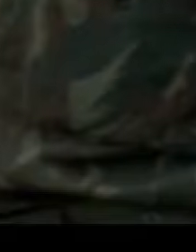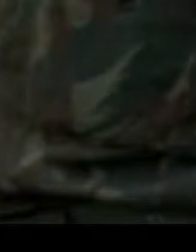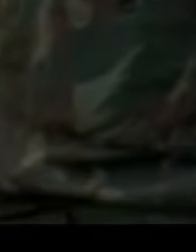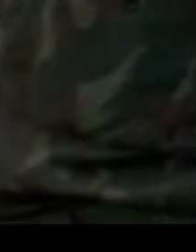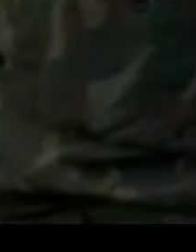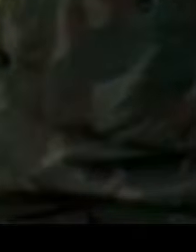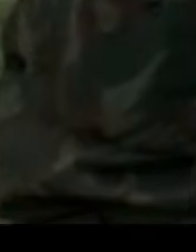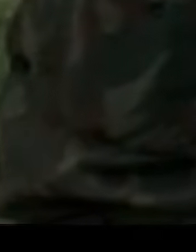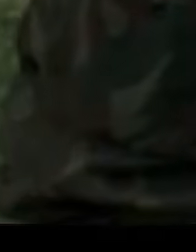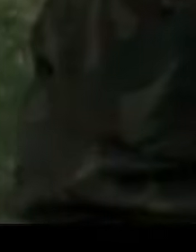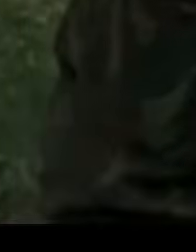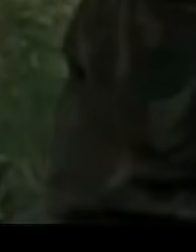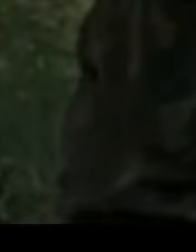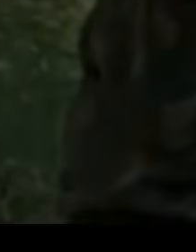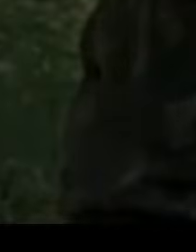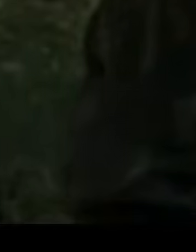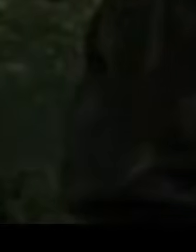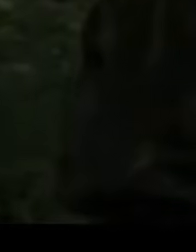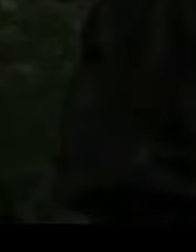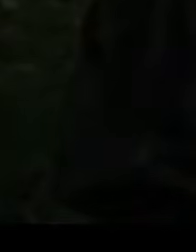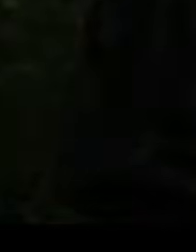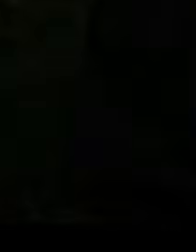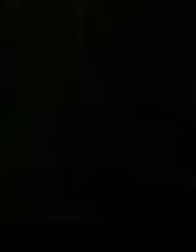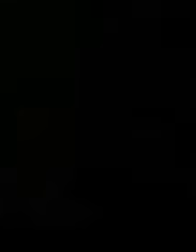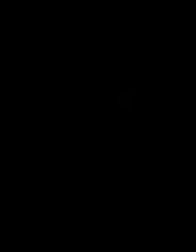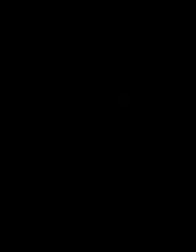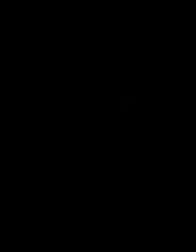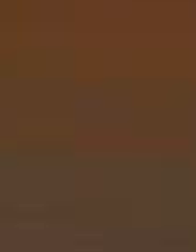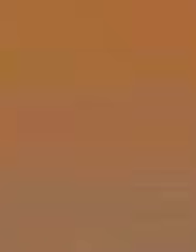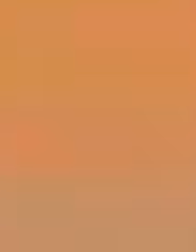out during the past year.